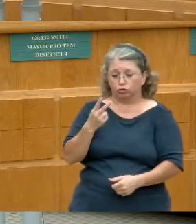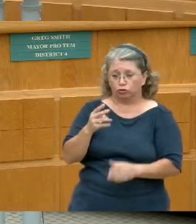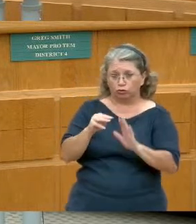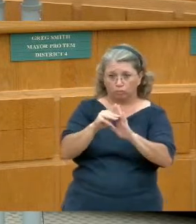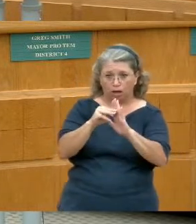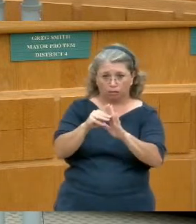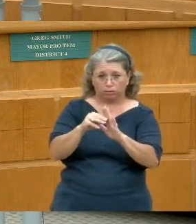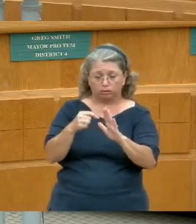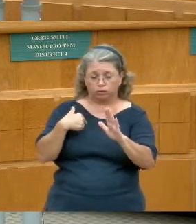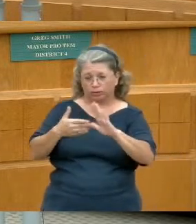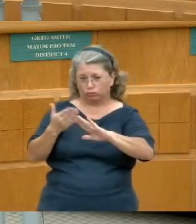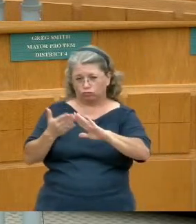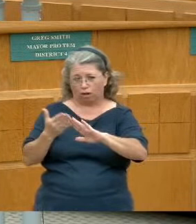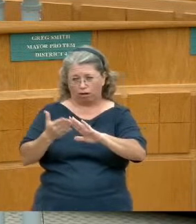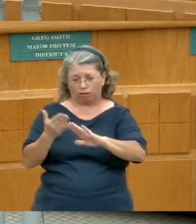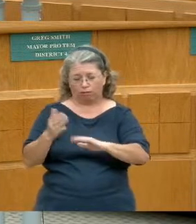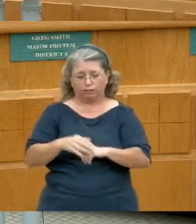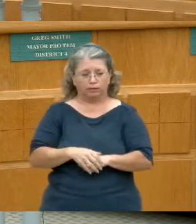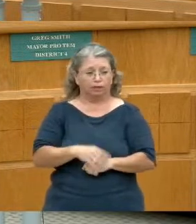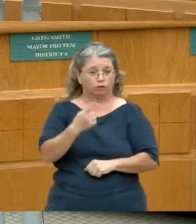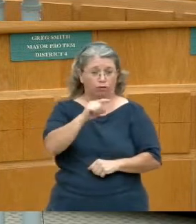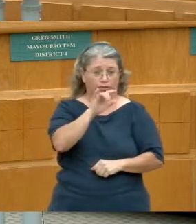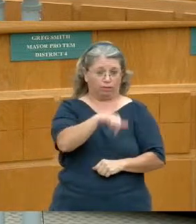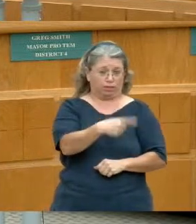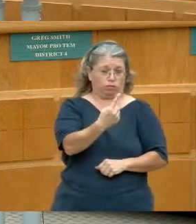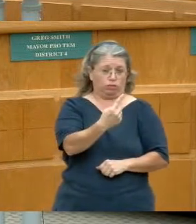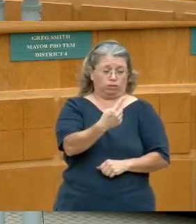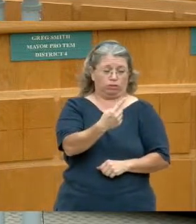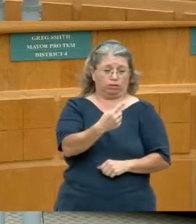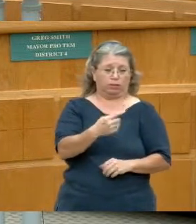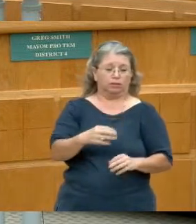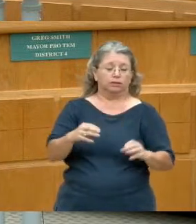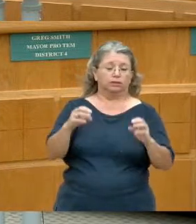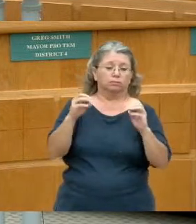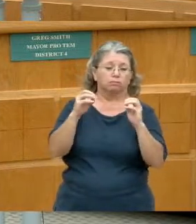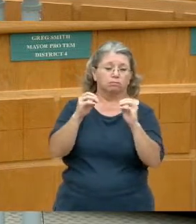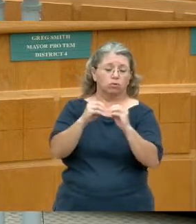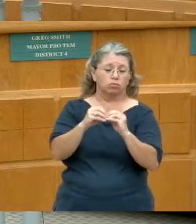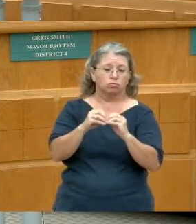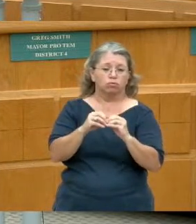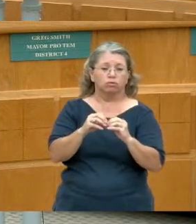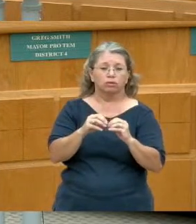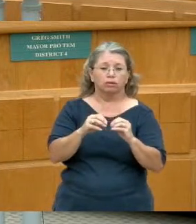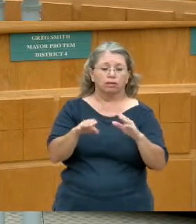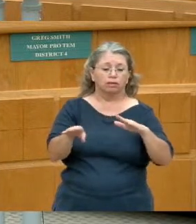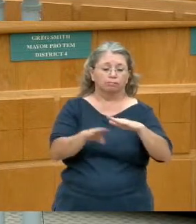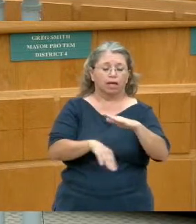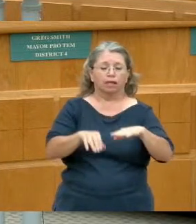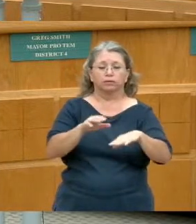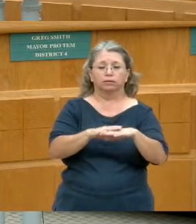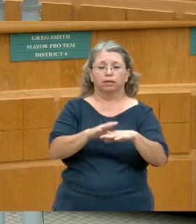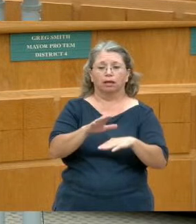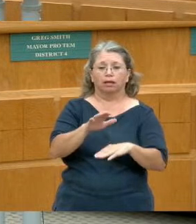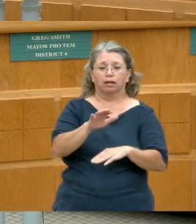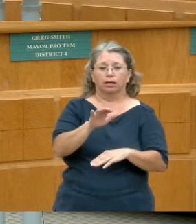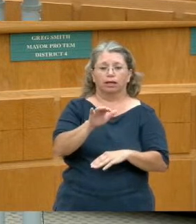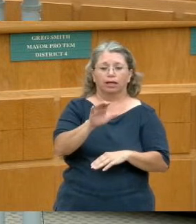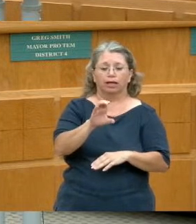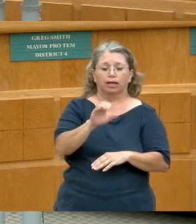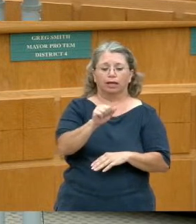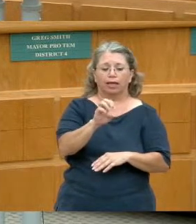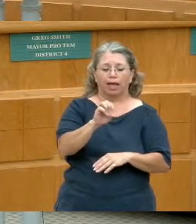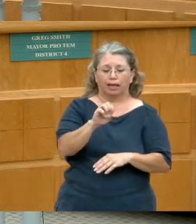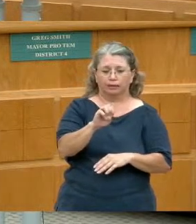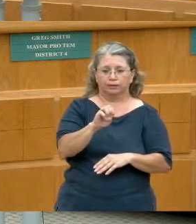see different aspects of. So for this model, it's more parameterized off of the case data, and we use the initial